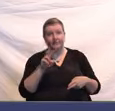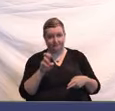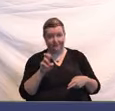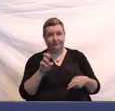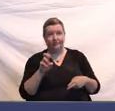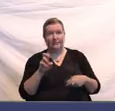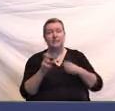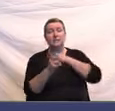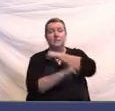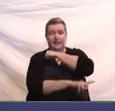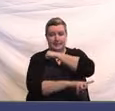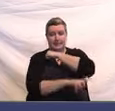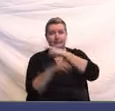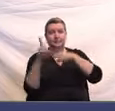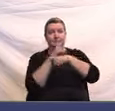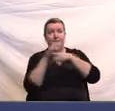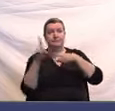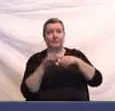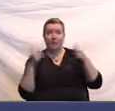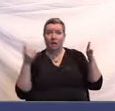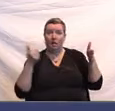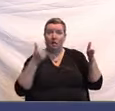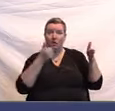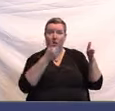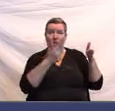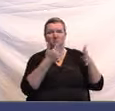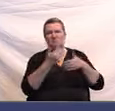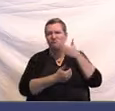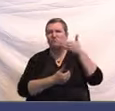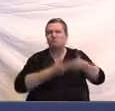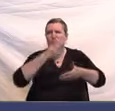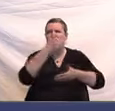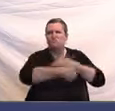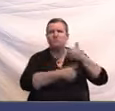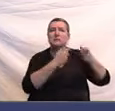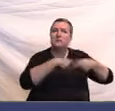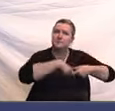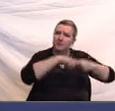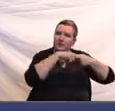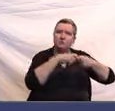potentially termination if they chronically refuse to comply.